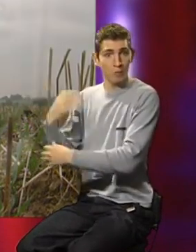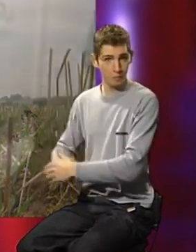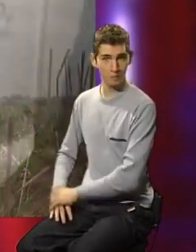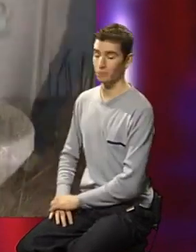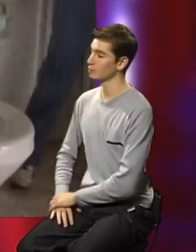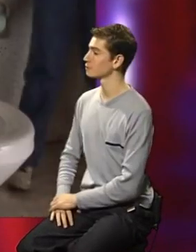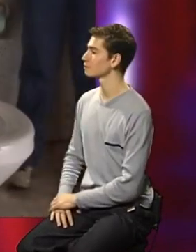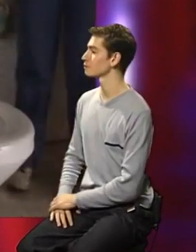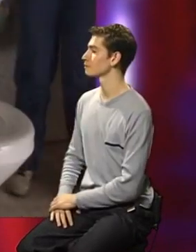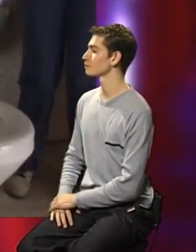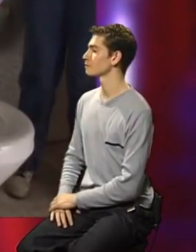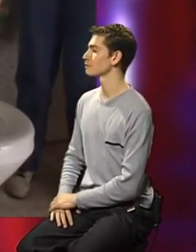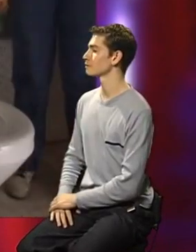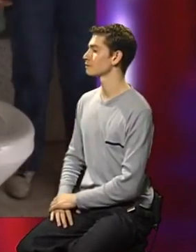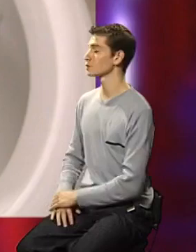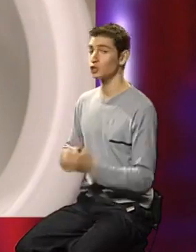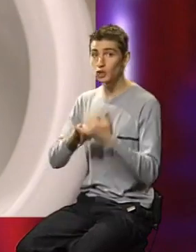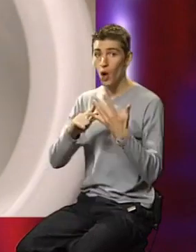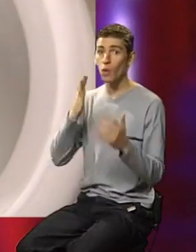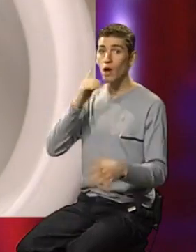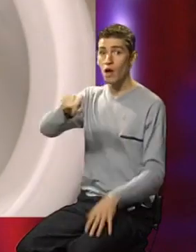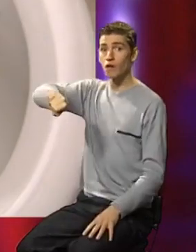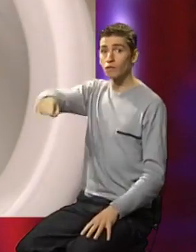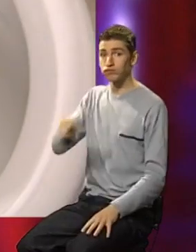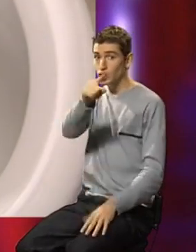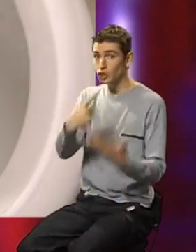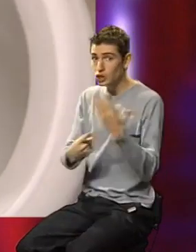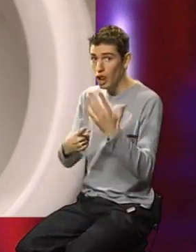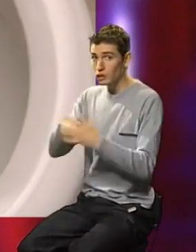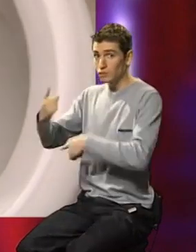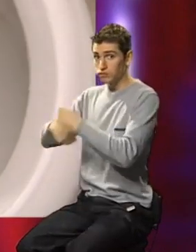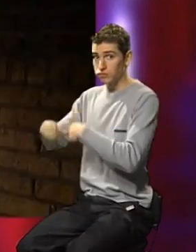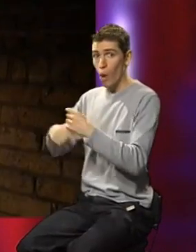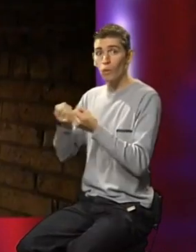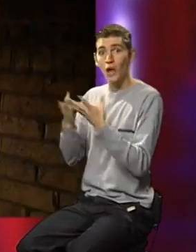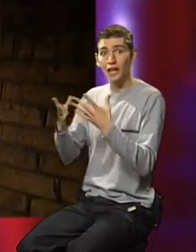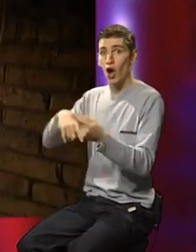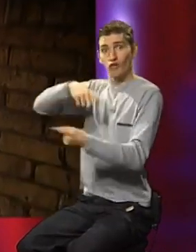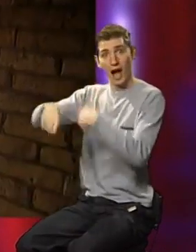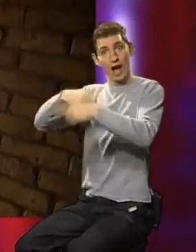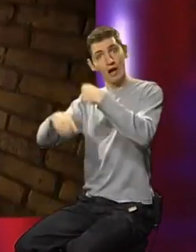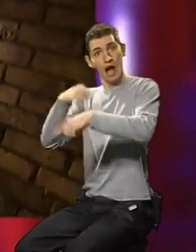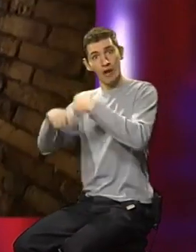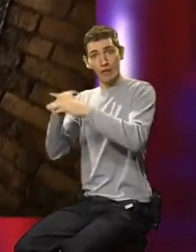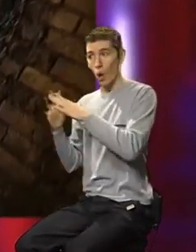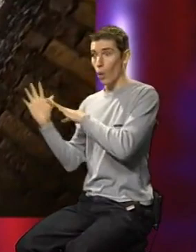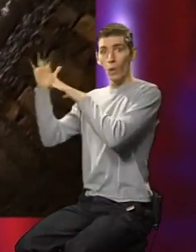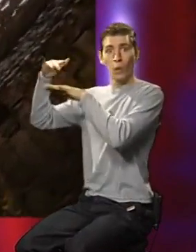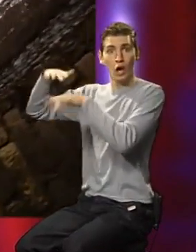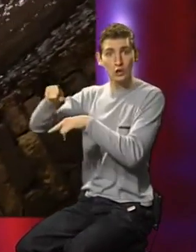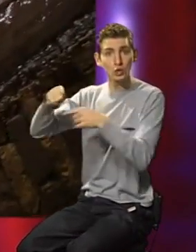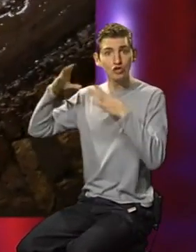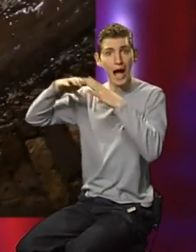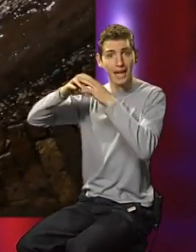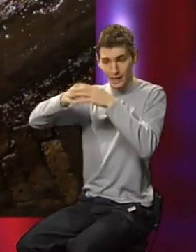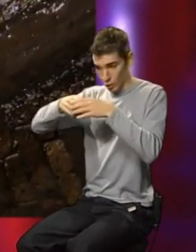So when you flush the lavatory, the waste goes round and round, then flows away along the drain